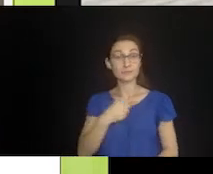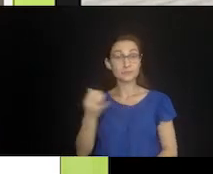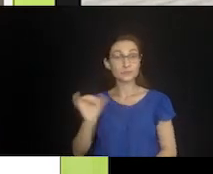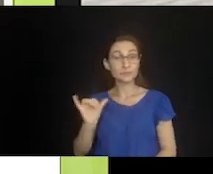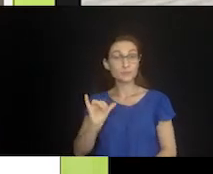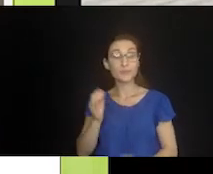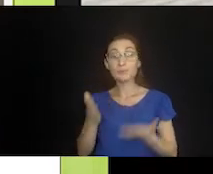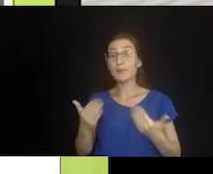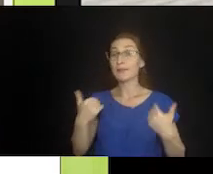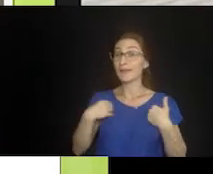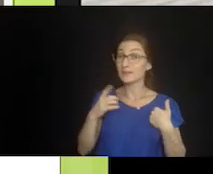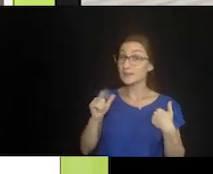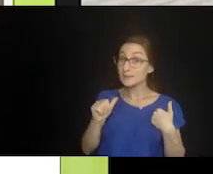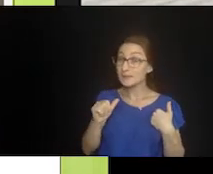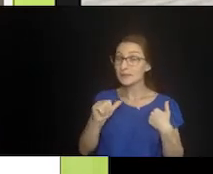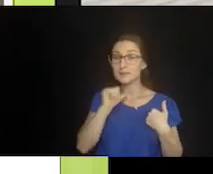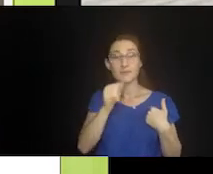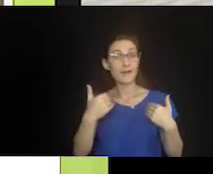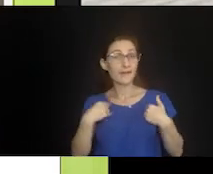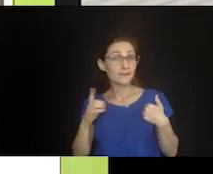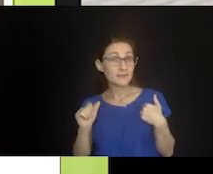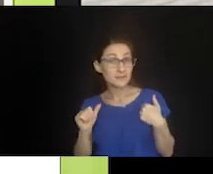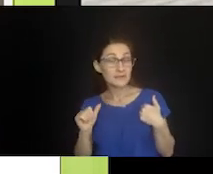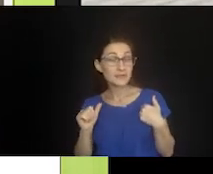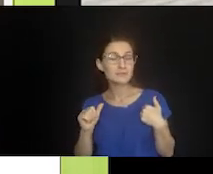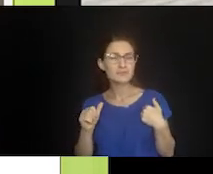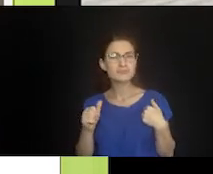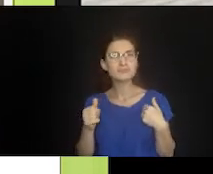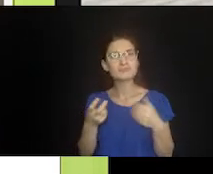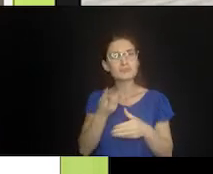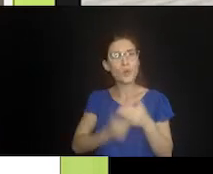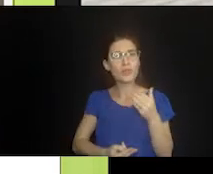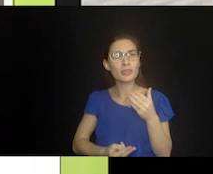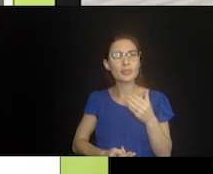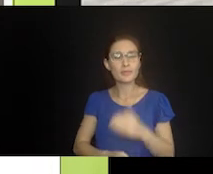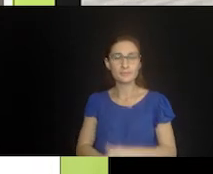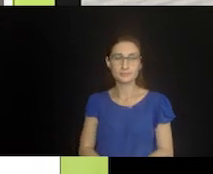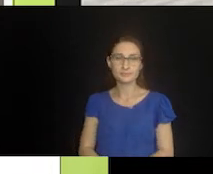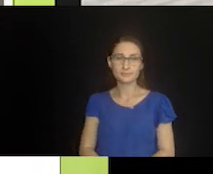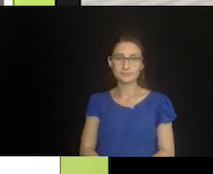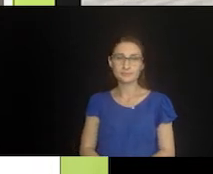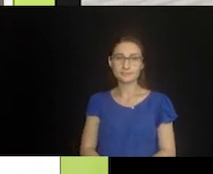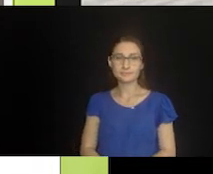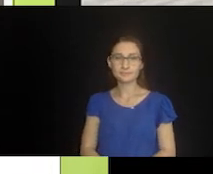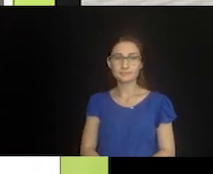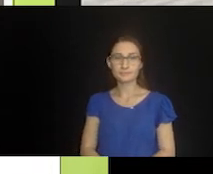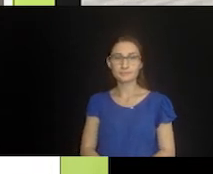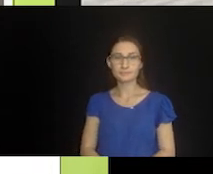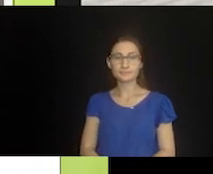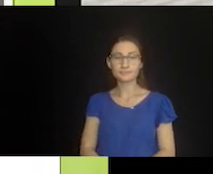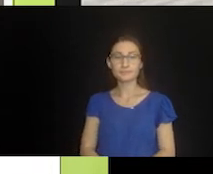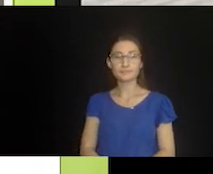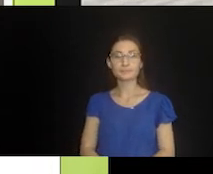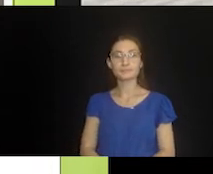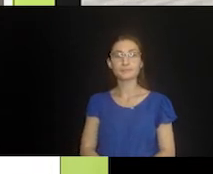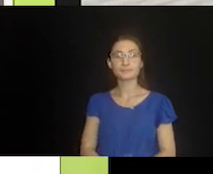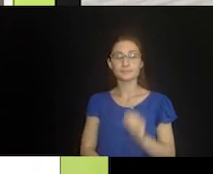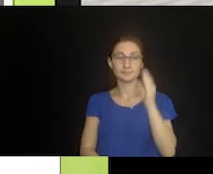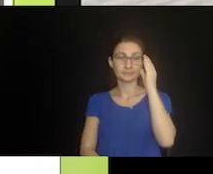affects other people that may have disabilities or not, that may or may not be in your